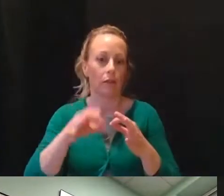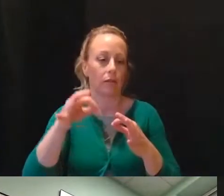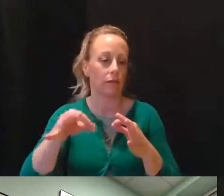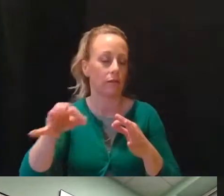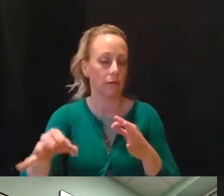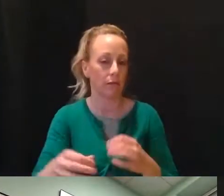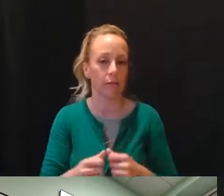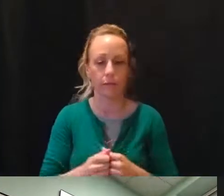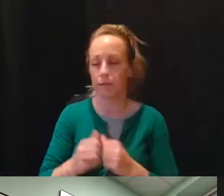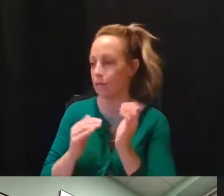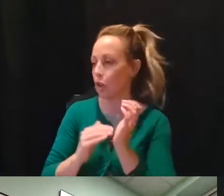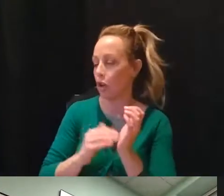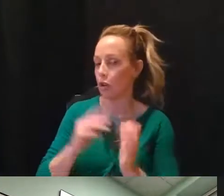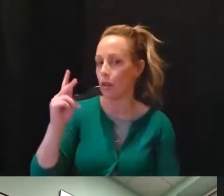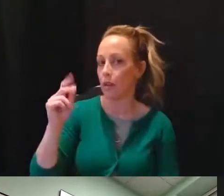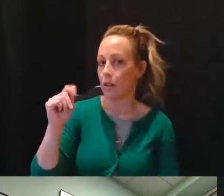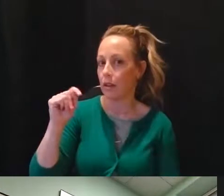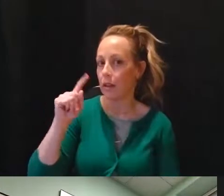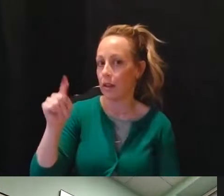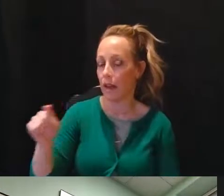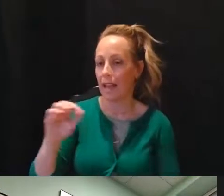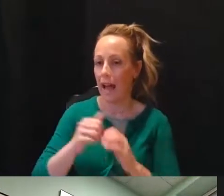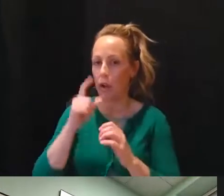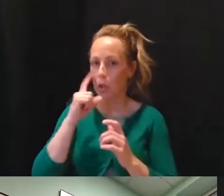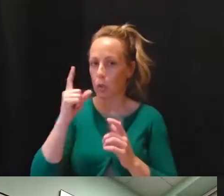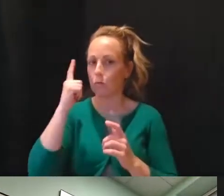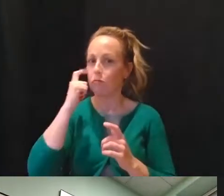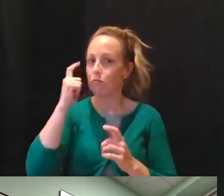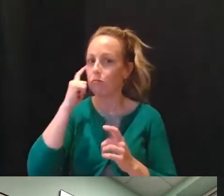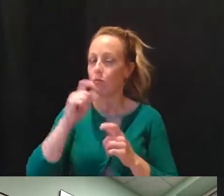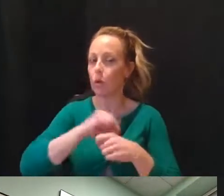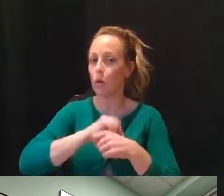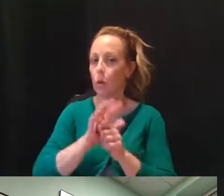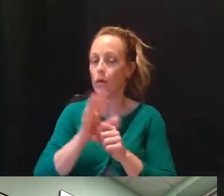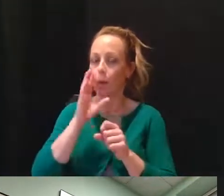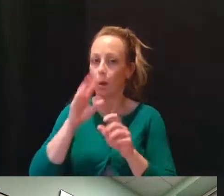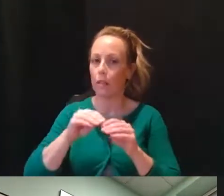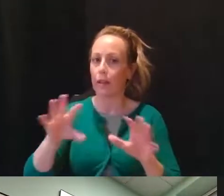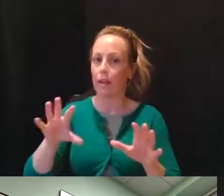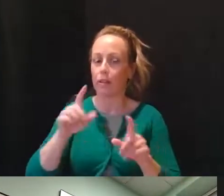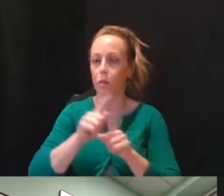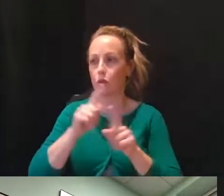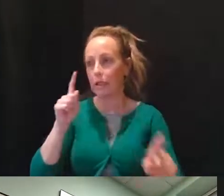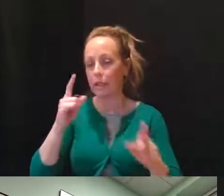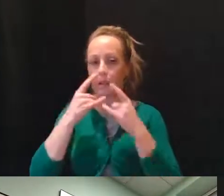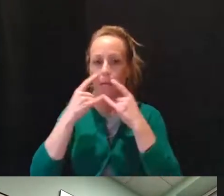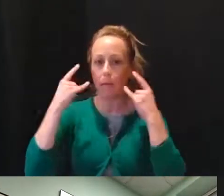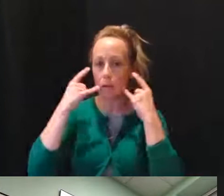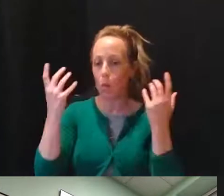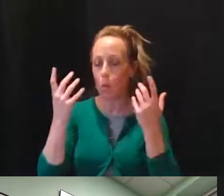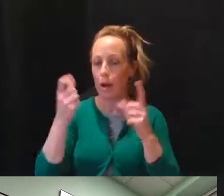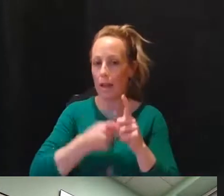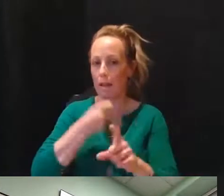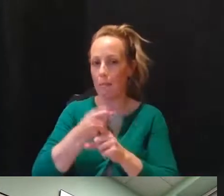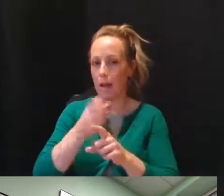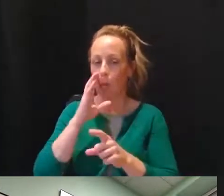Dr. Katz, what effect do you expect COVID-19 prevention measures such as masking, social distancing, what impact will that have on the spread